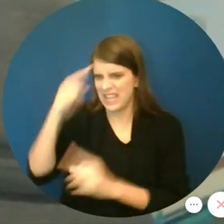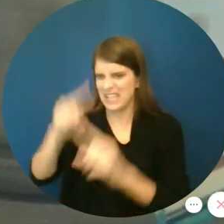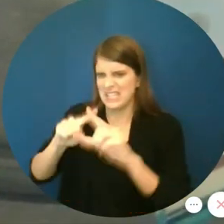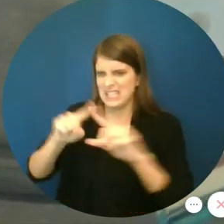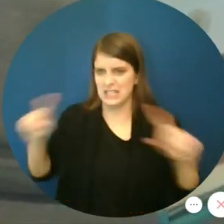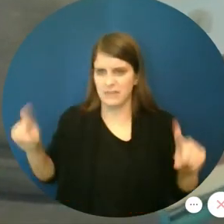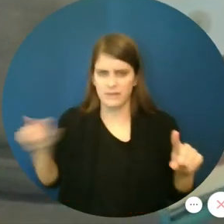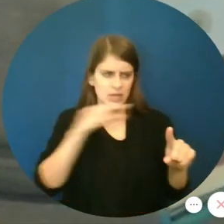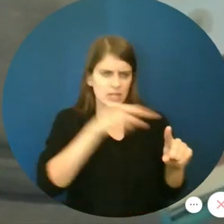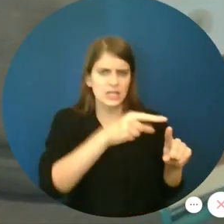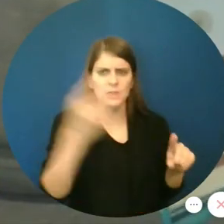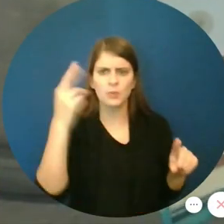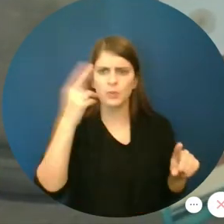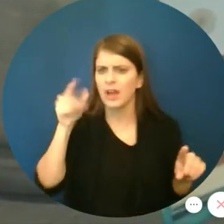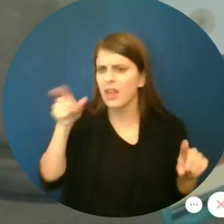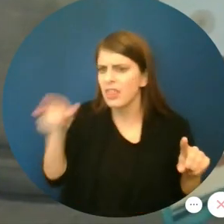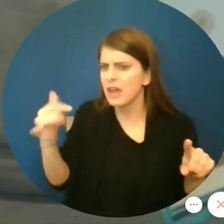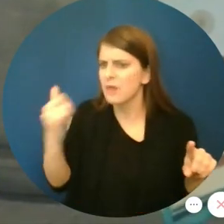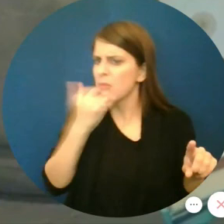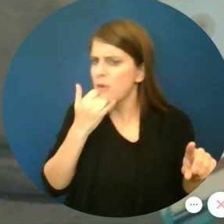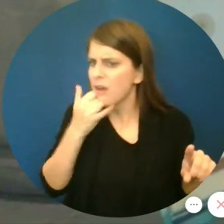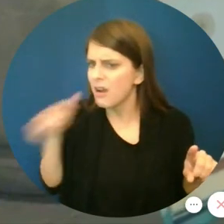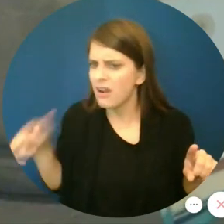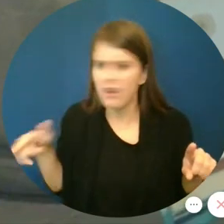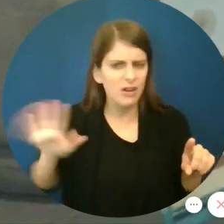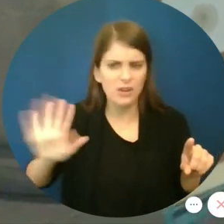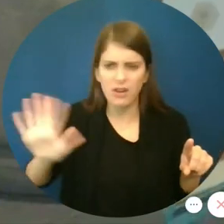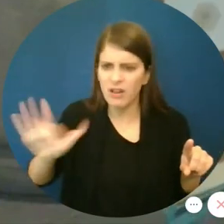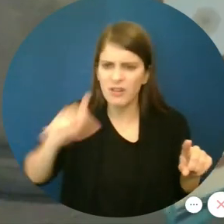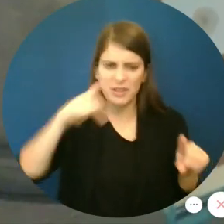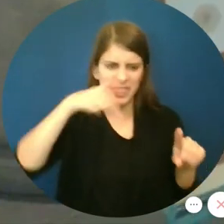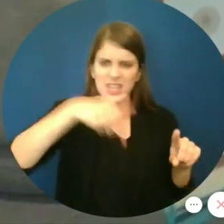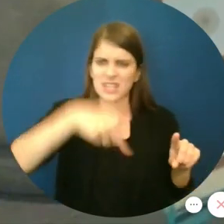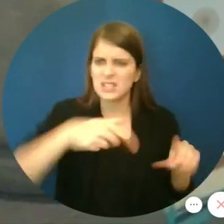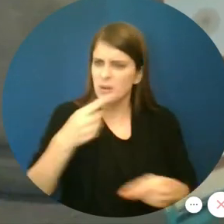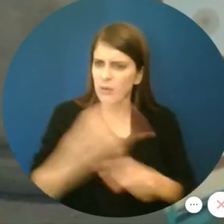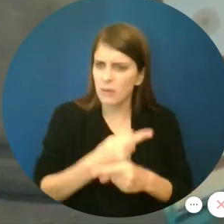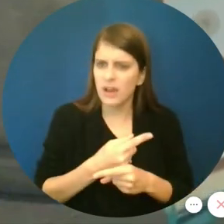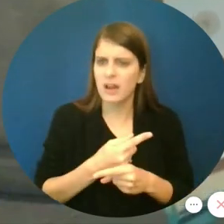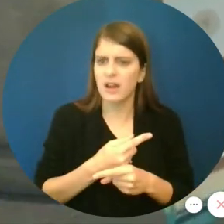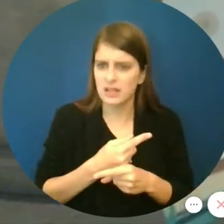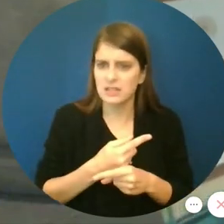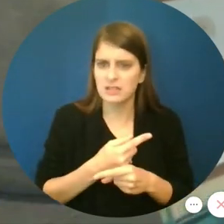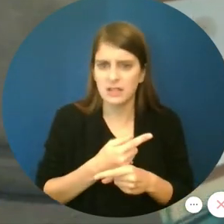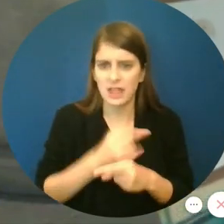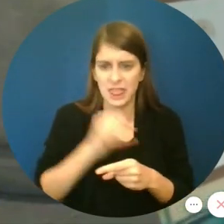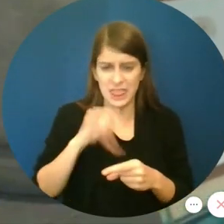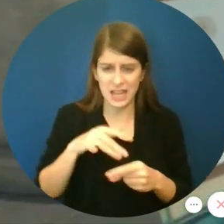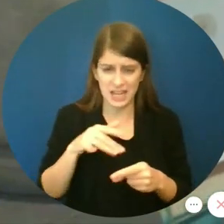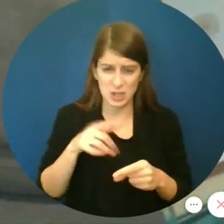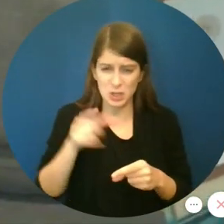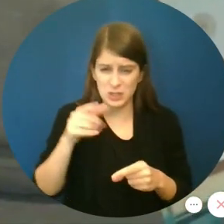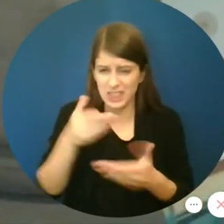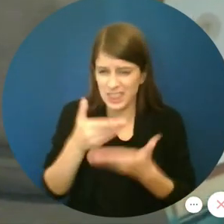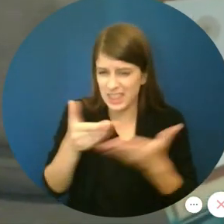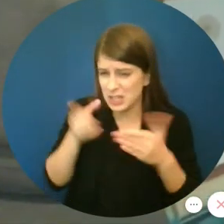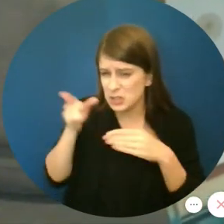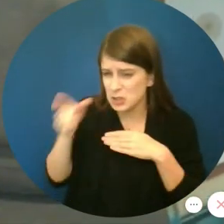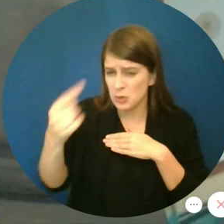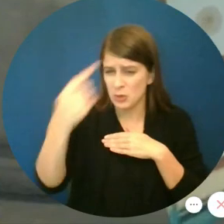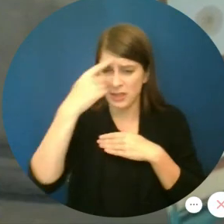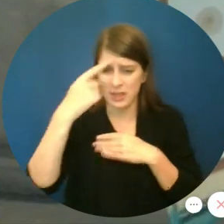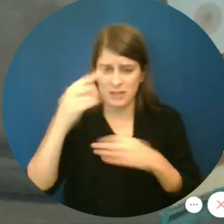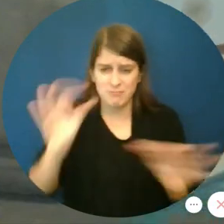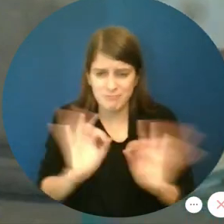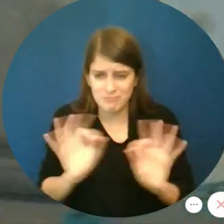time. It wasn't just the sperm creating changes. The cell surface and the layer right below it were just as